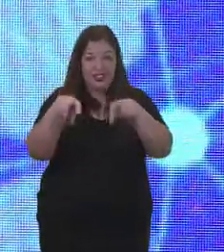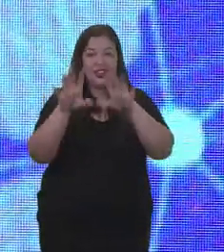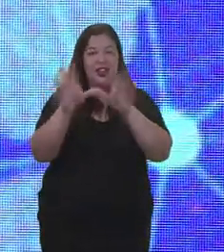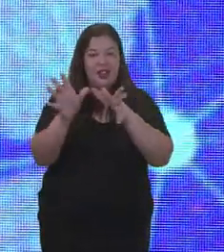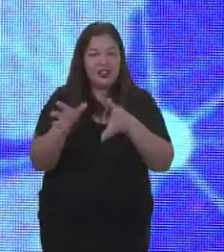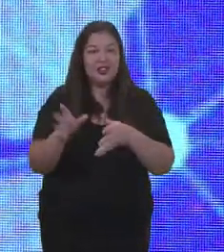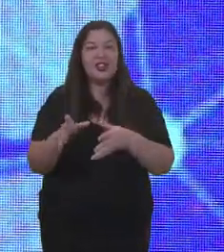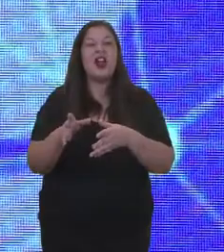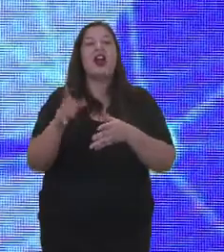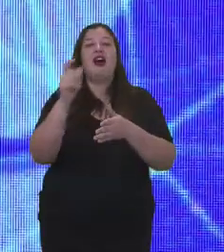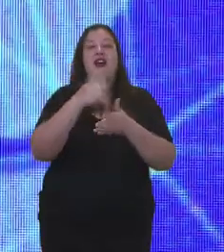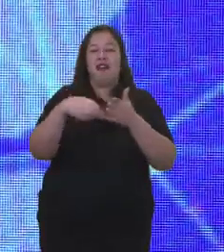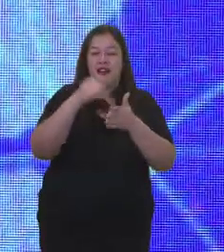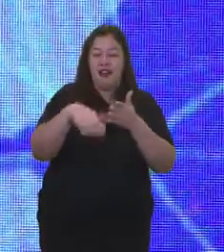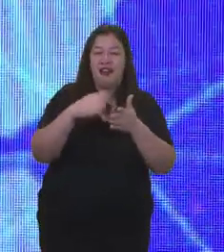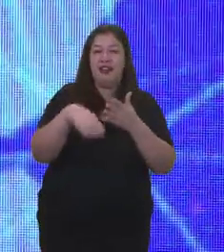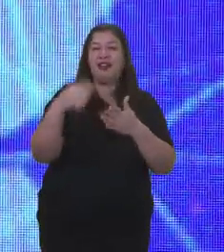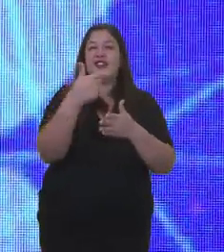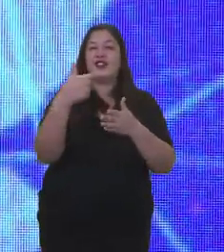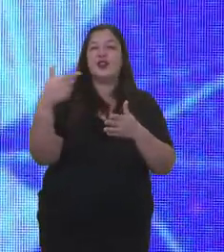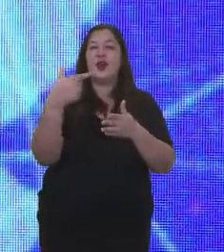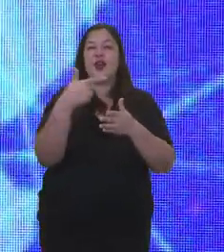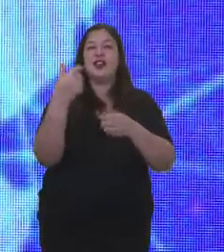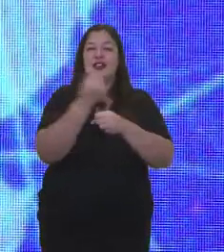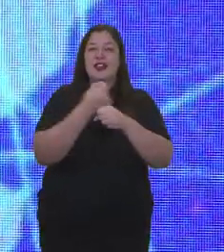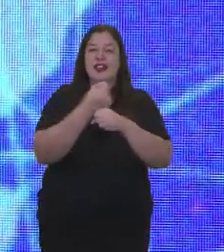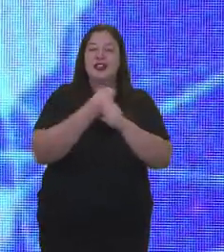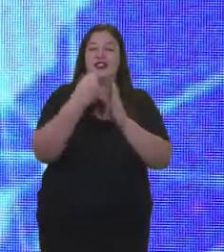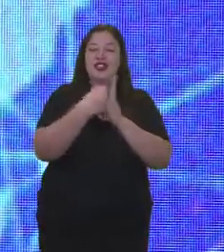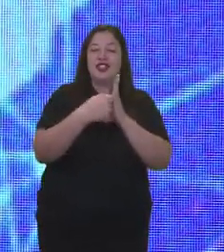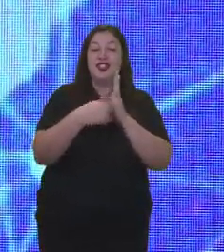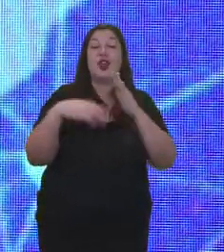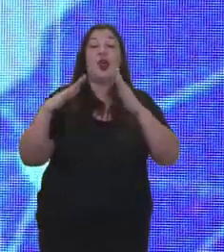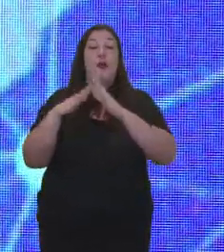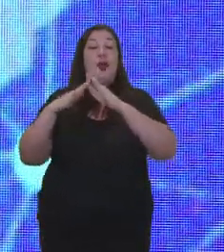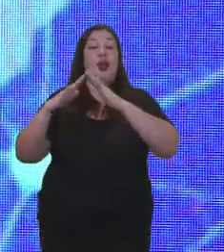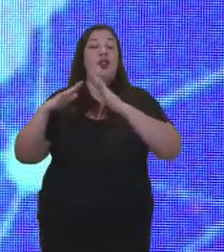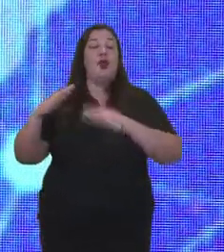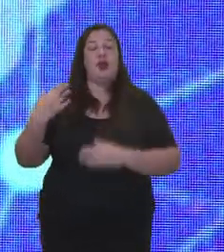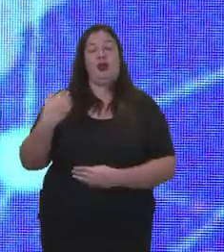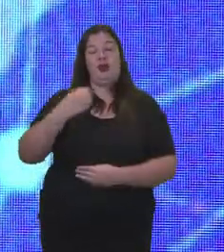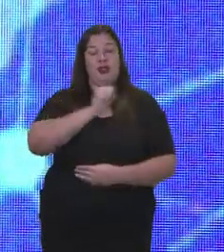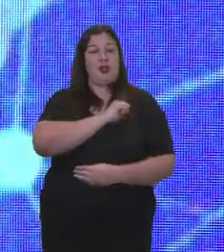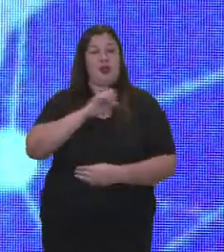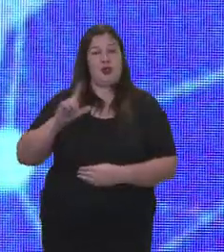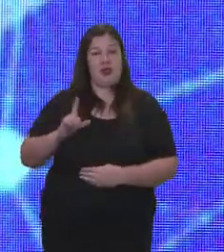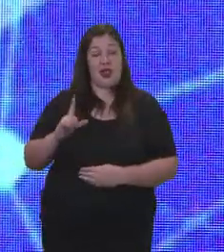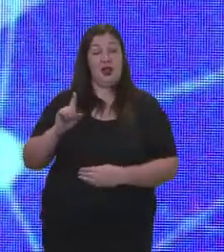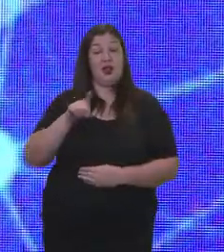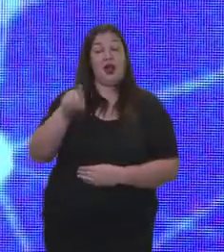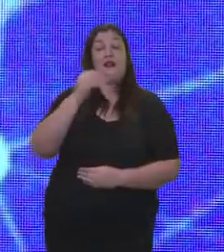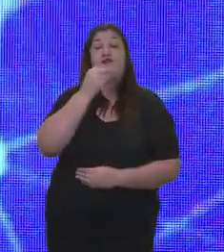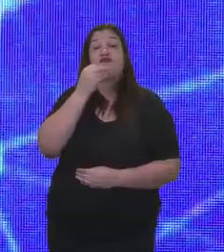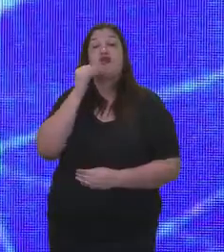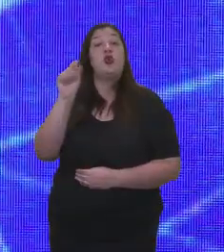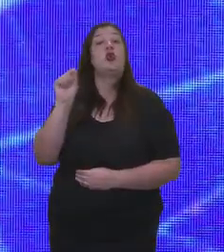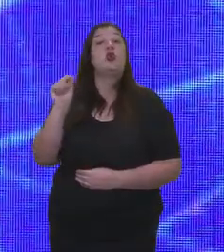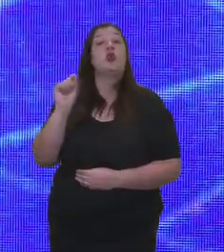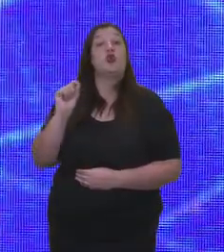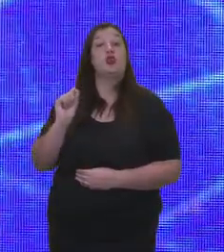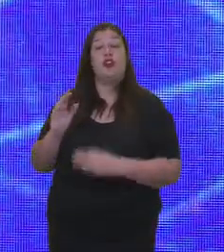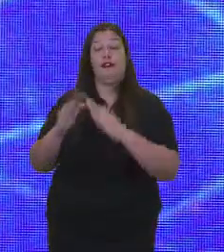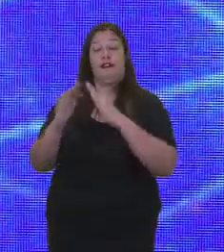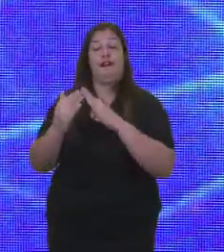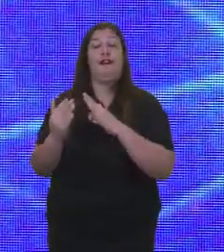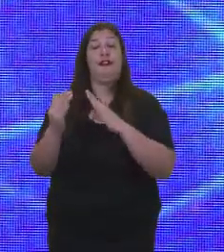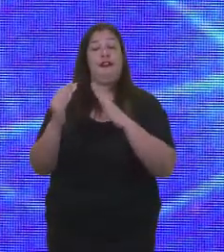She's 22 years old. She lives in São Gonçalo suburb, and the Wine Web is her home, is the